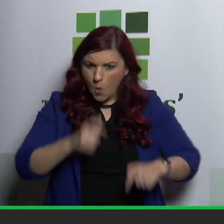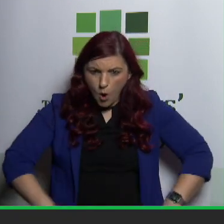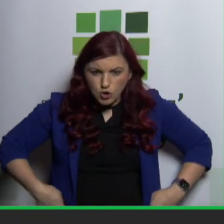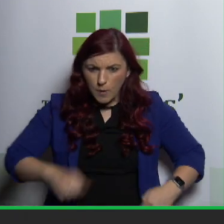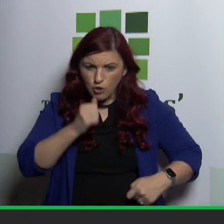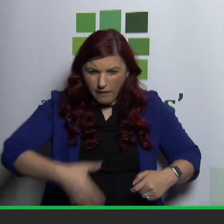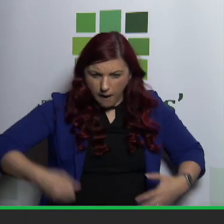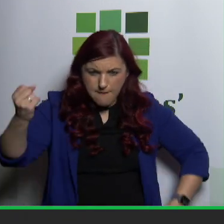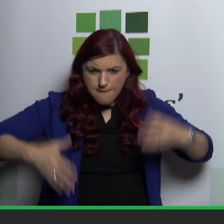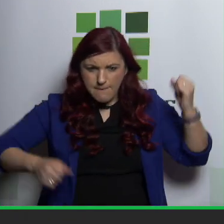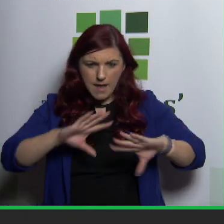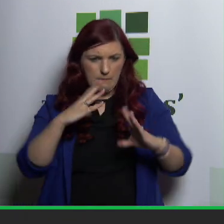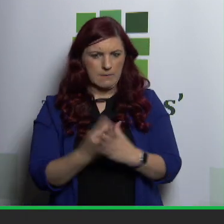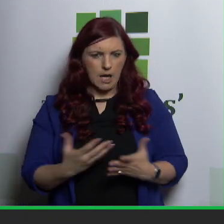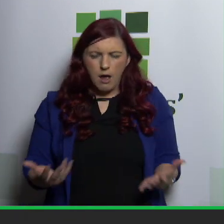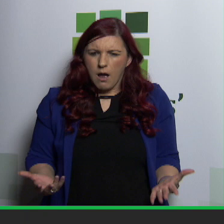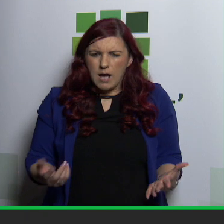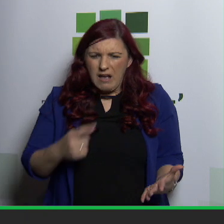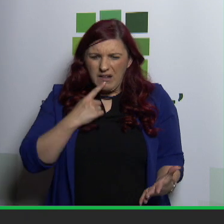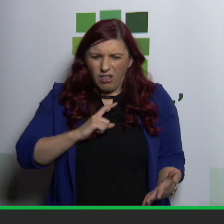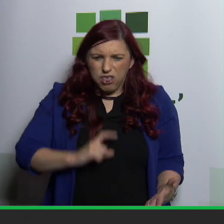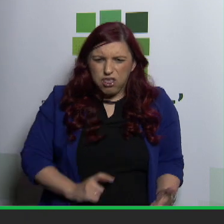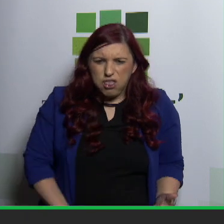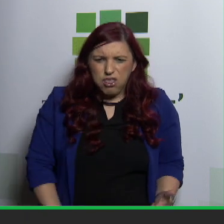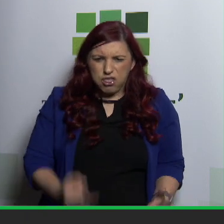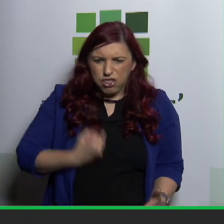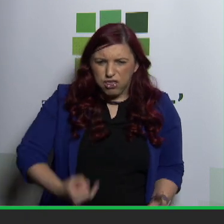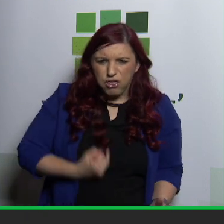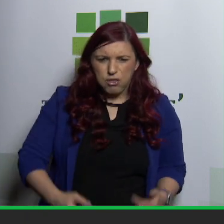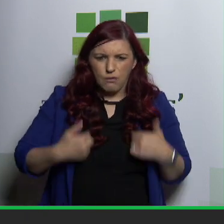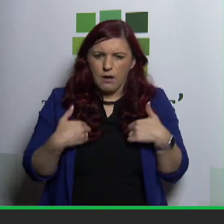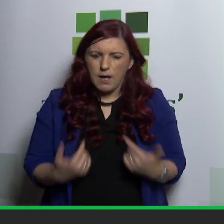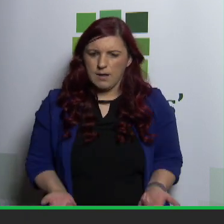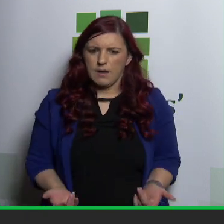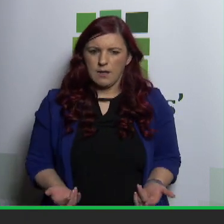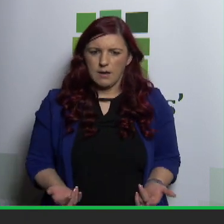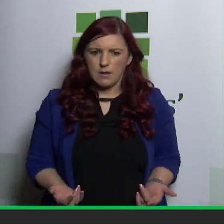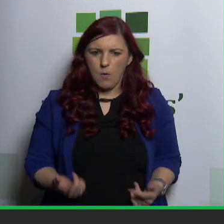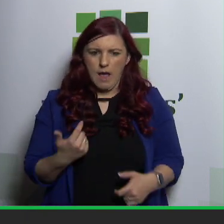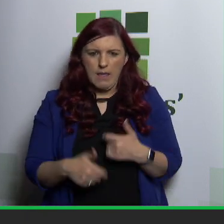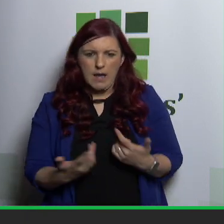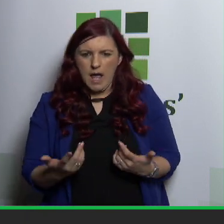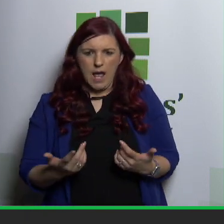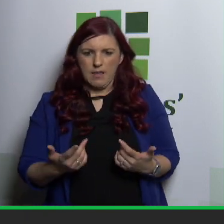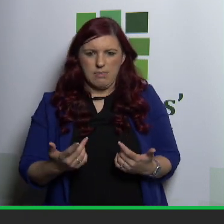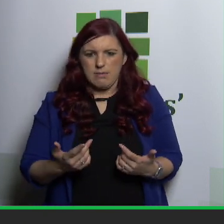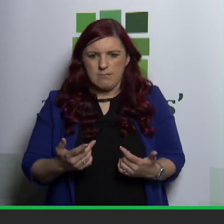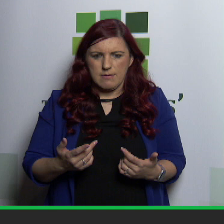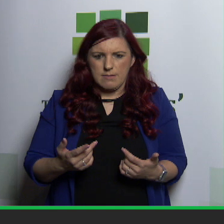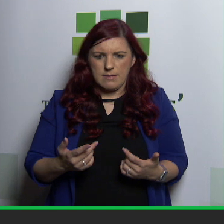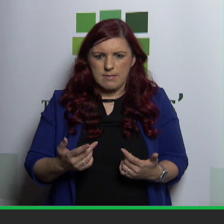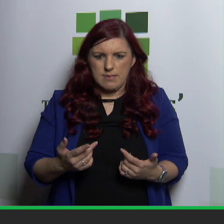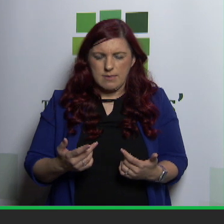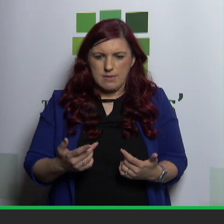on you. The grade and stuff they do to you. And a doctor should be there present when you're getting that done. And they make you do